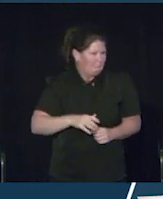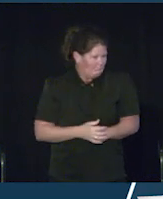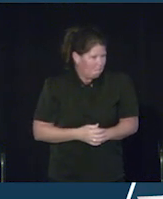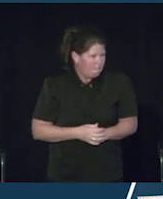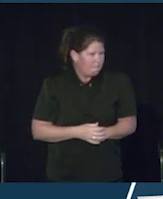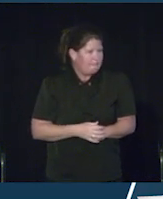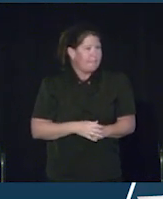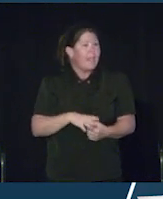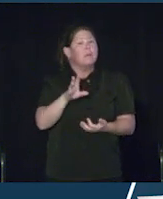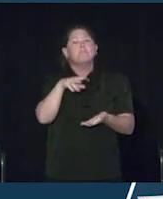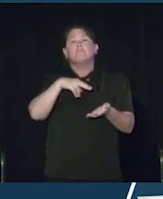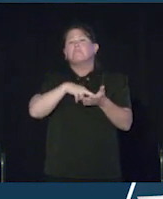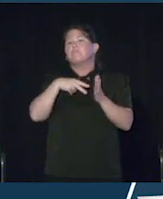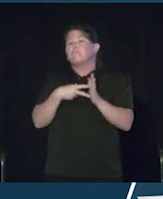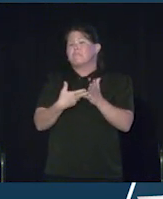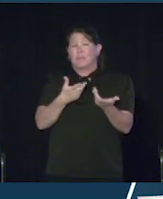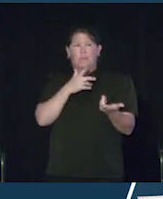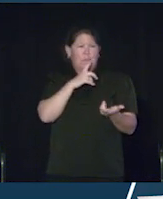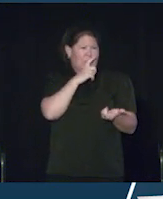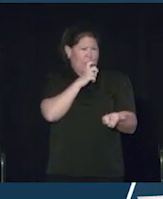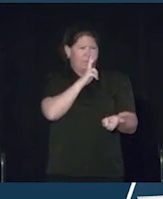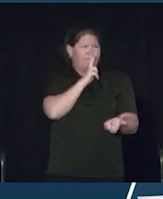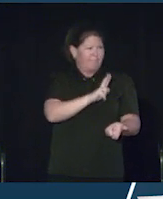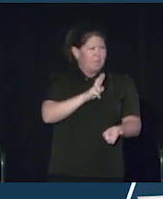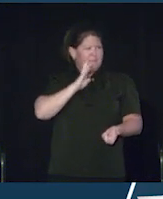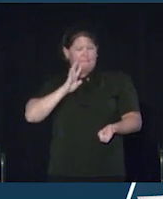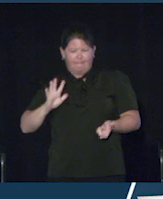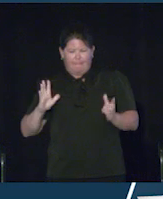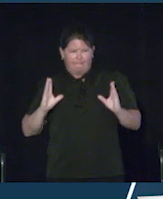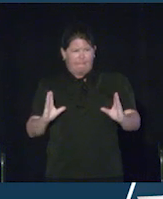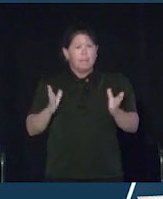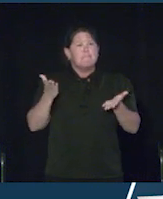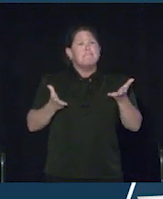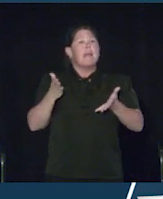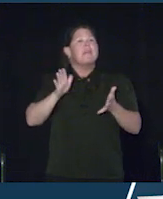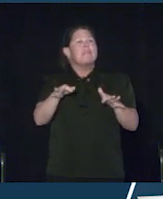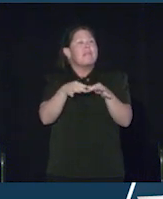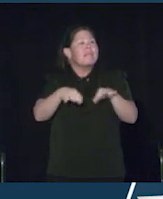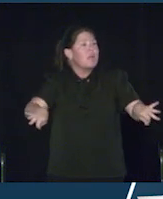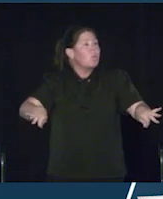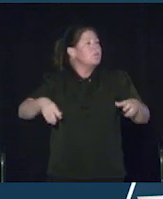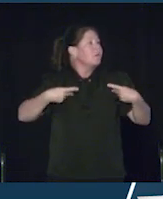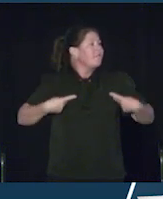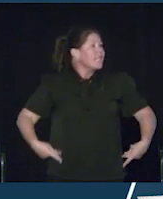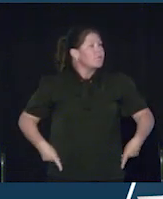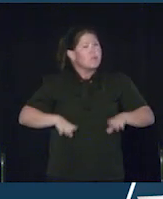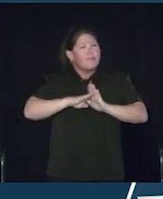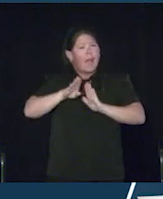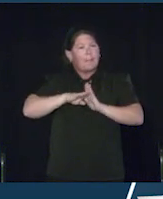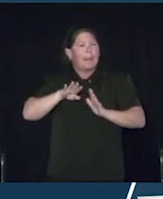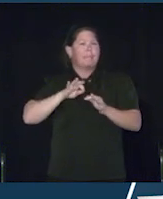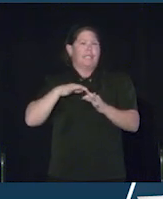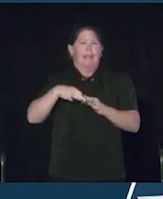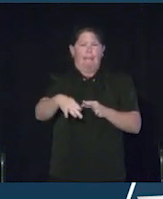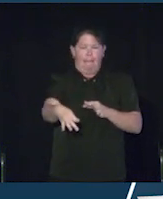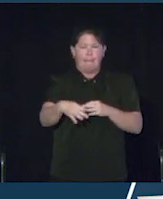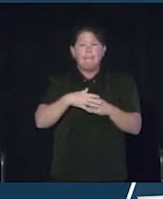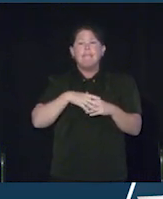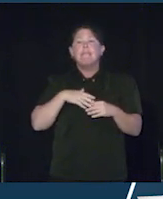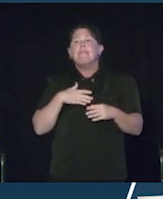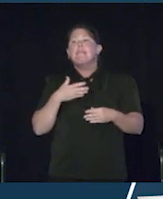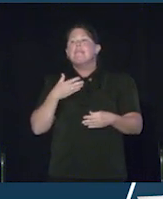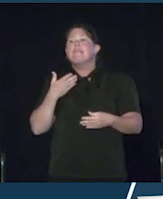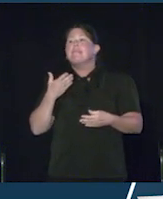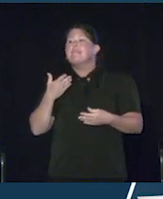be children who may have a delay in cognition, language, or physical development, children who